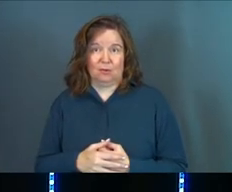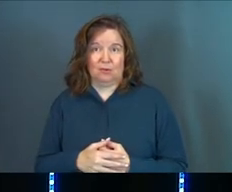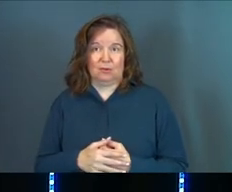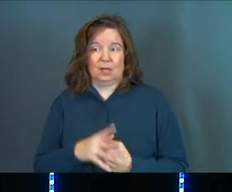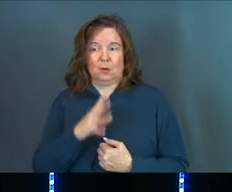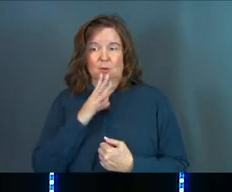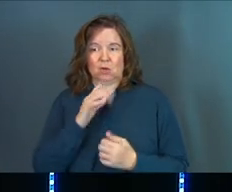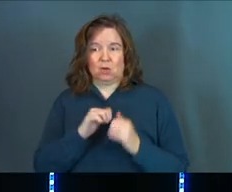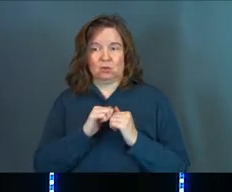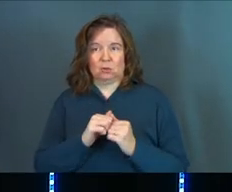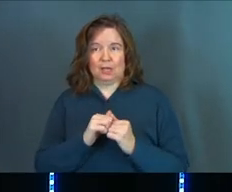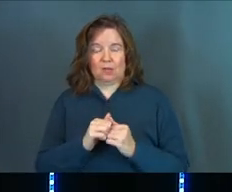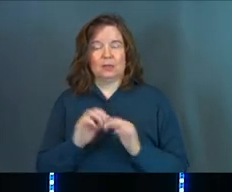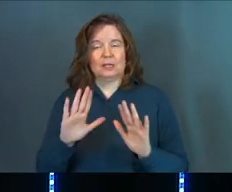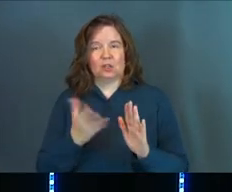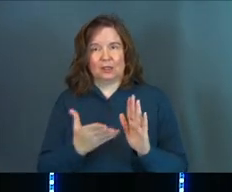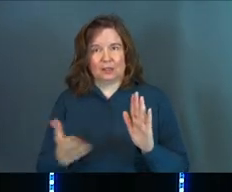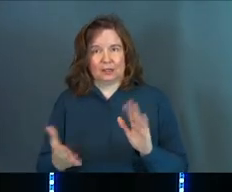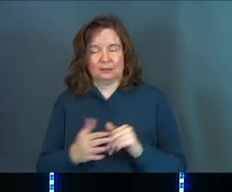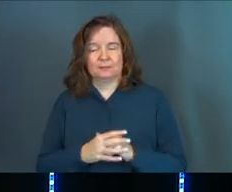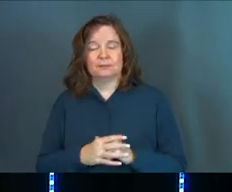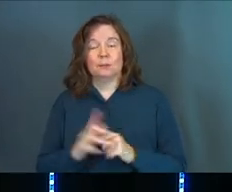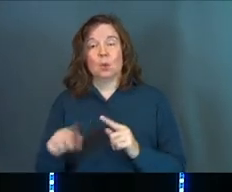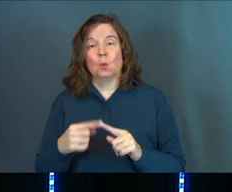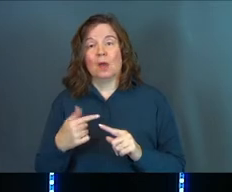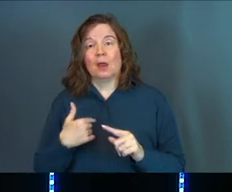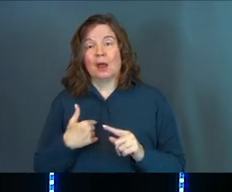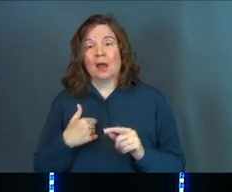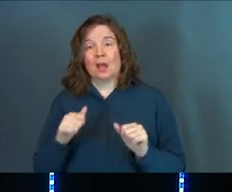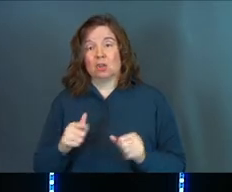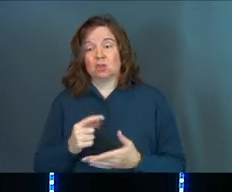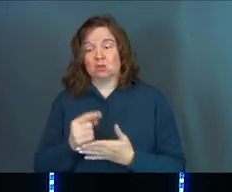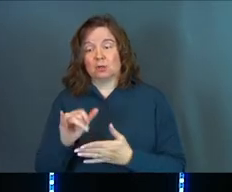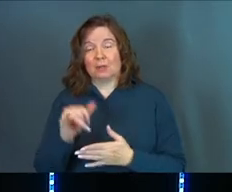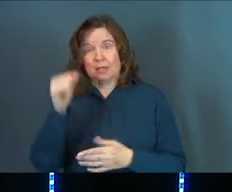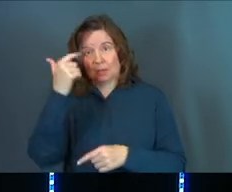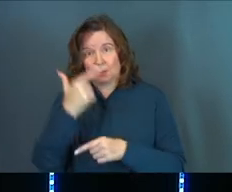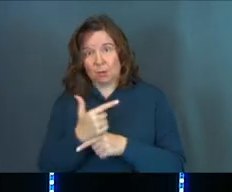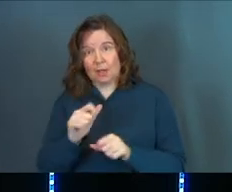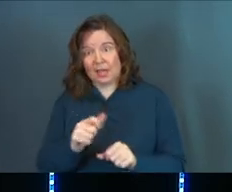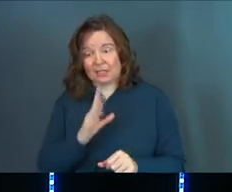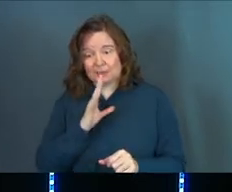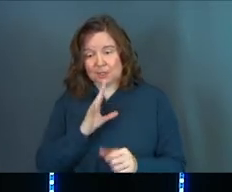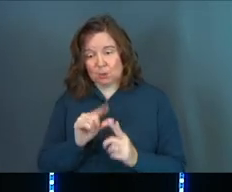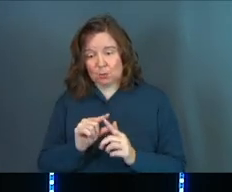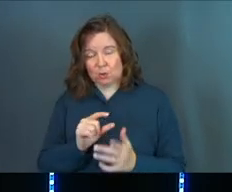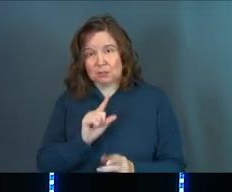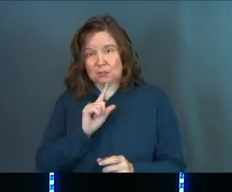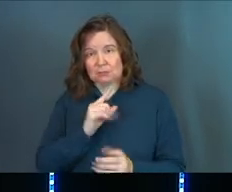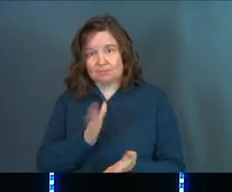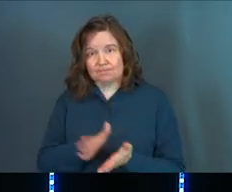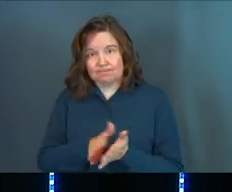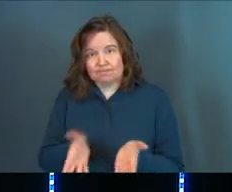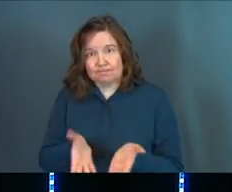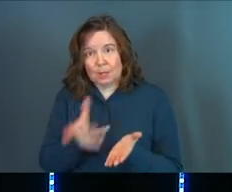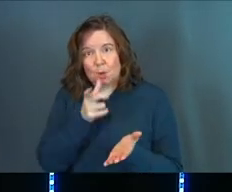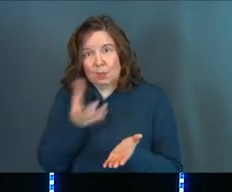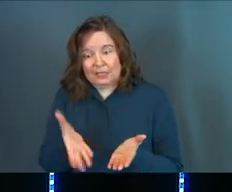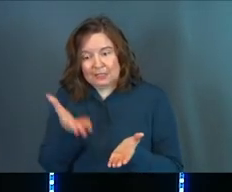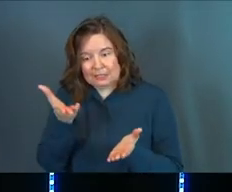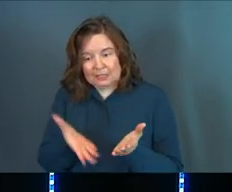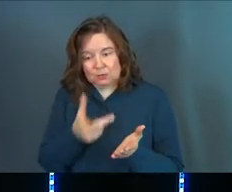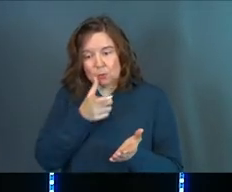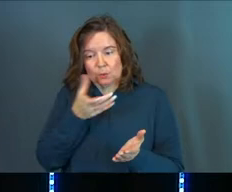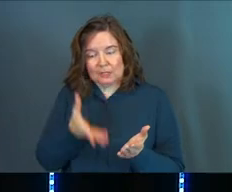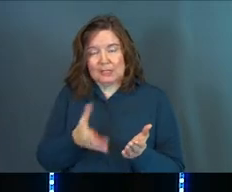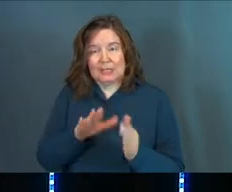But we talked together, and here's the thing is, when I could treat him like a brother, and I could speak words of affirmation into who he is, and